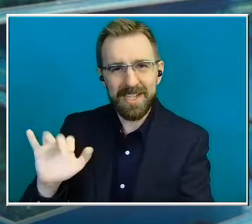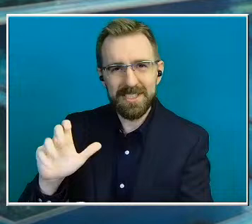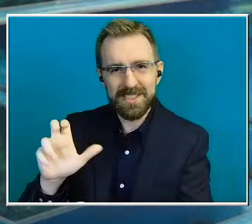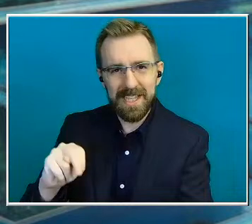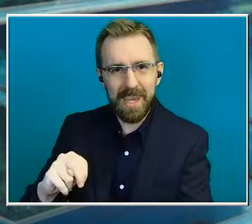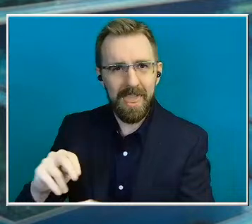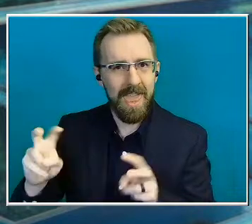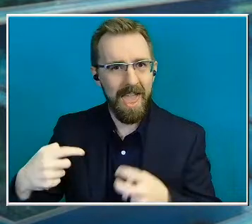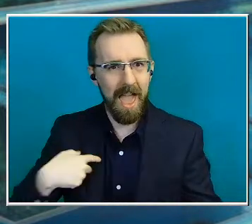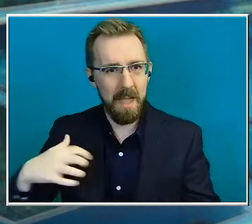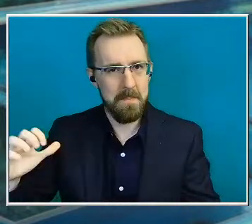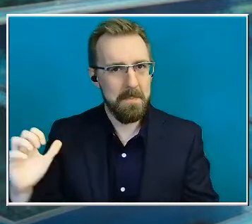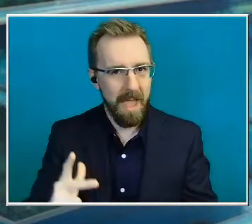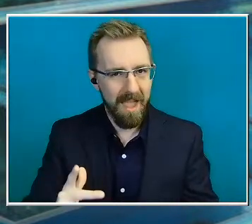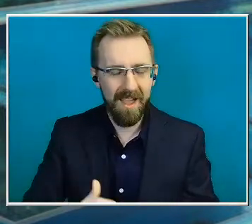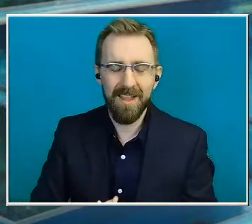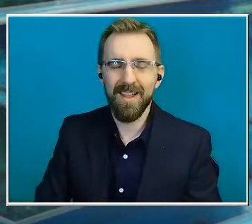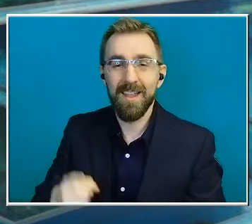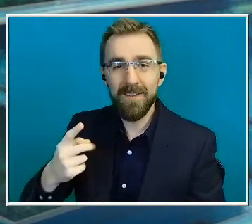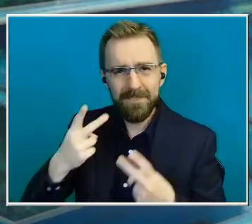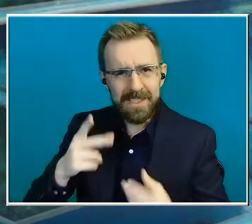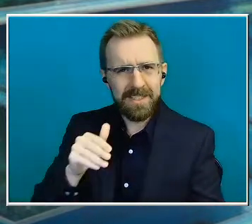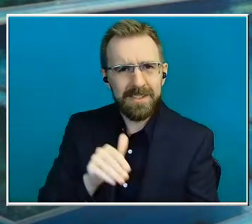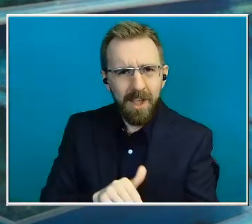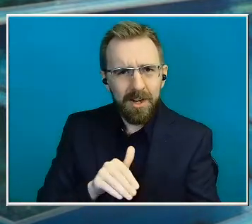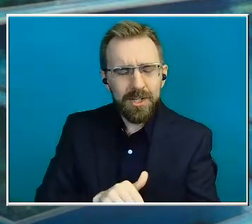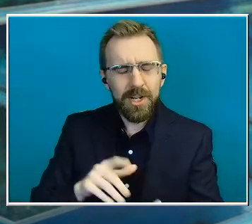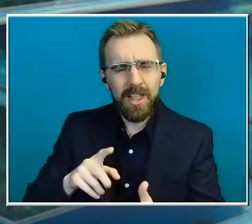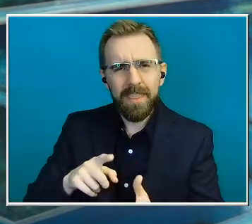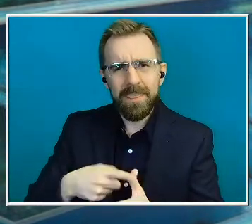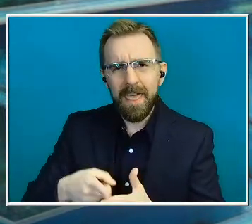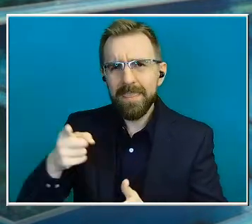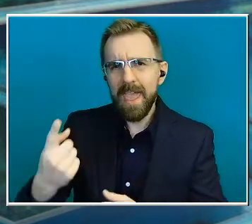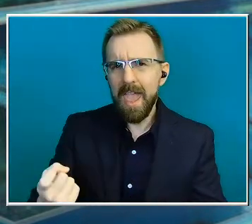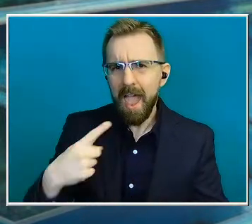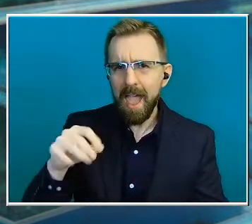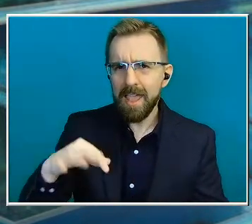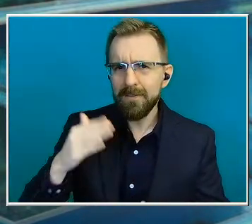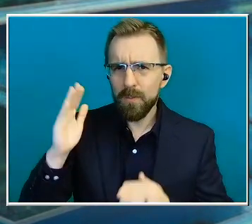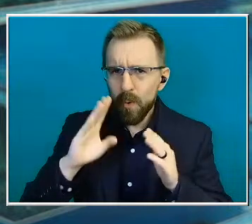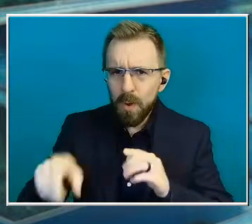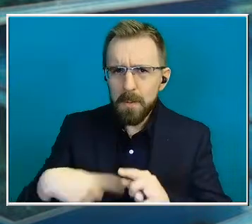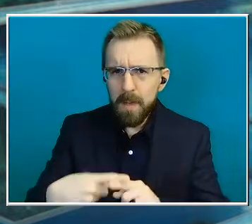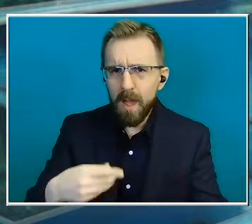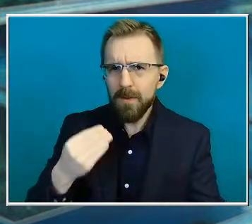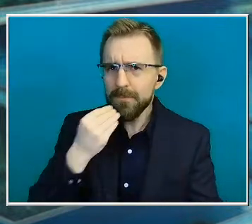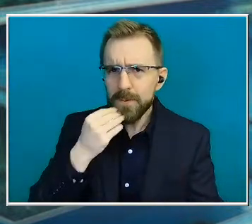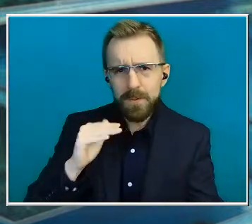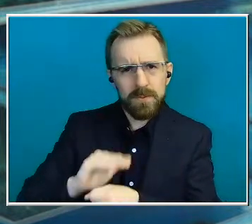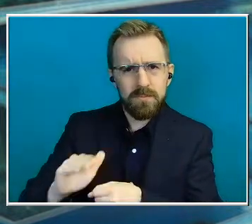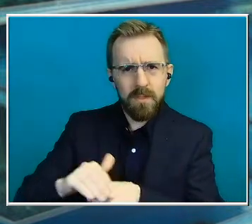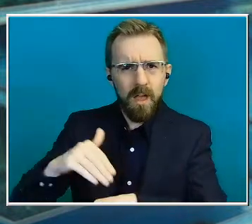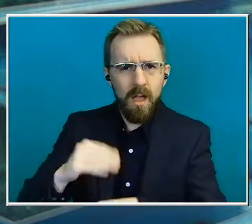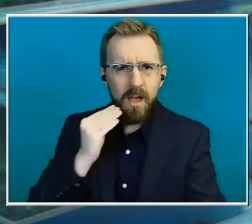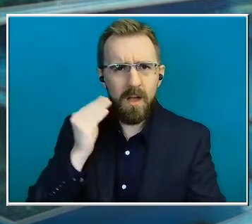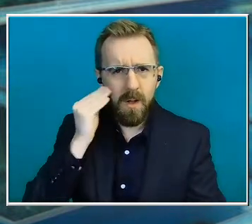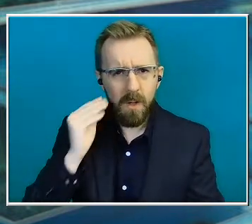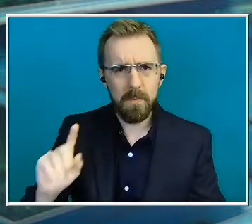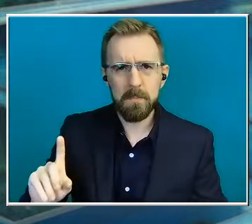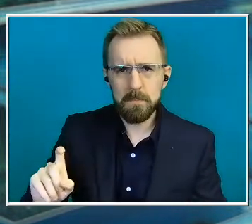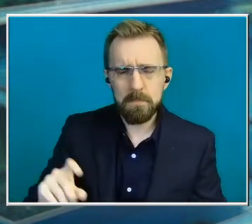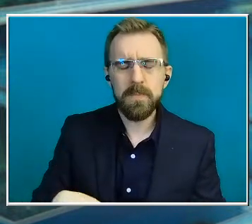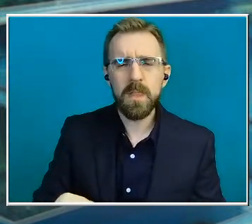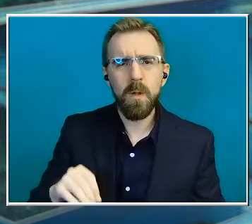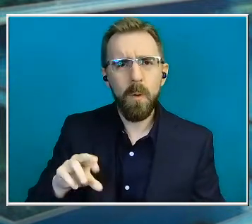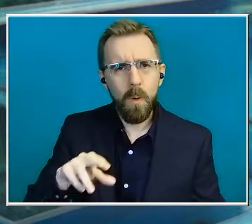ever visited the doctor and been asked if you are worried about having enough food at home? Or have you ever used a food